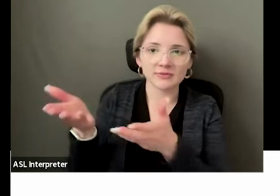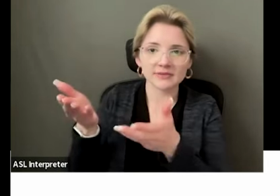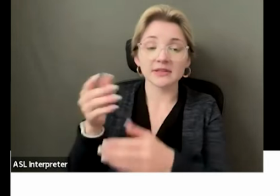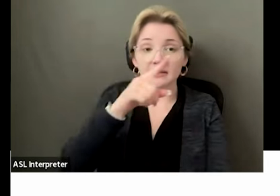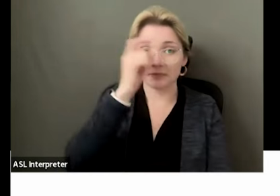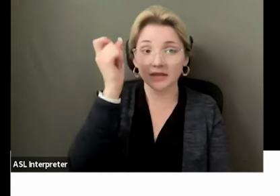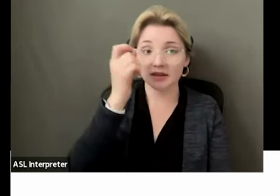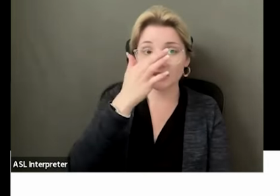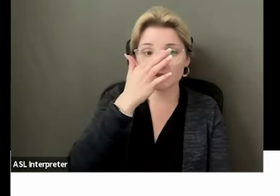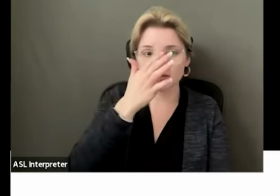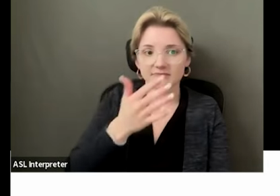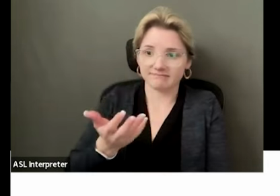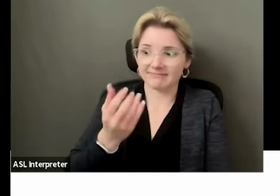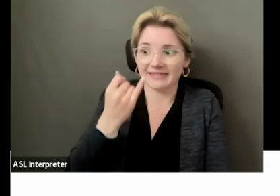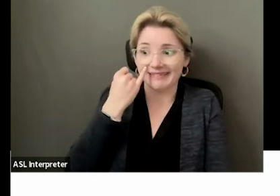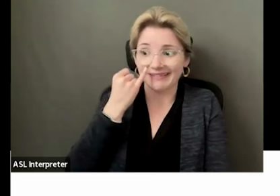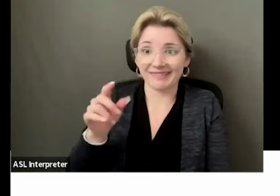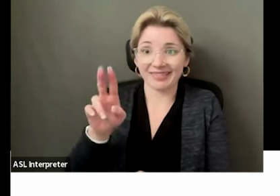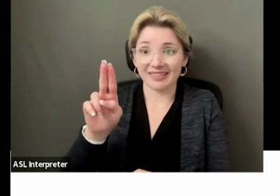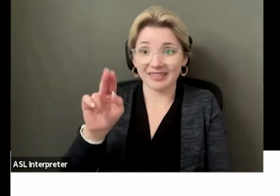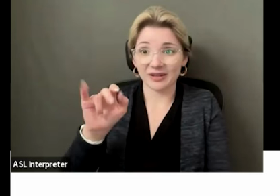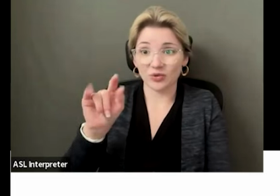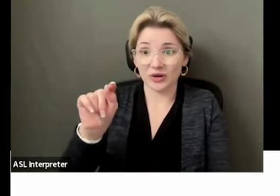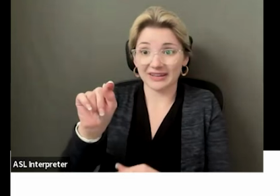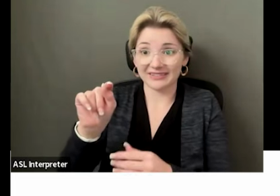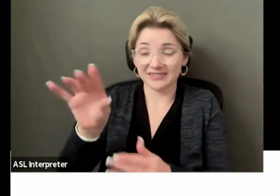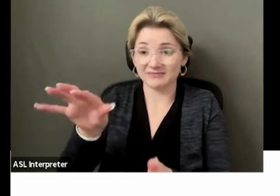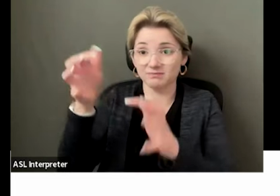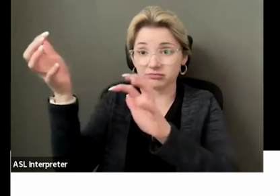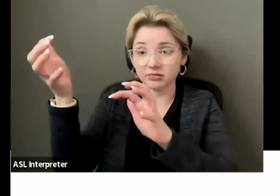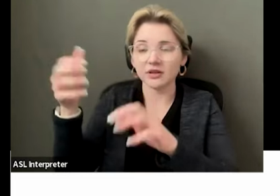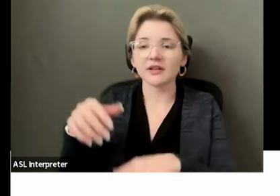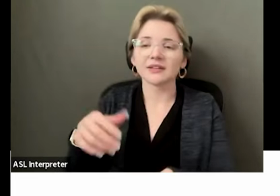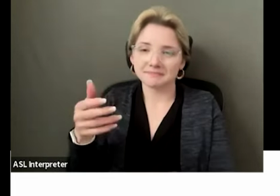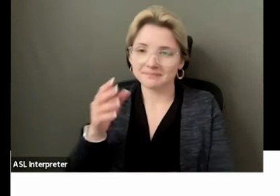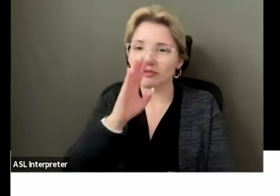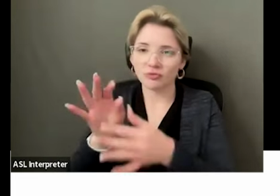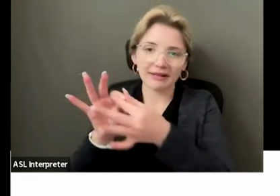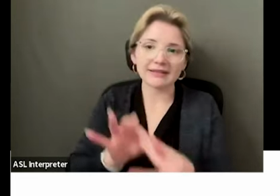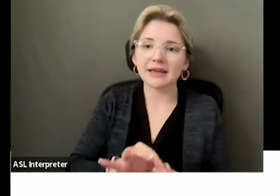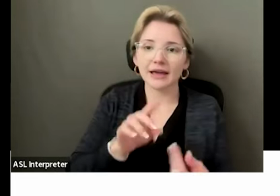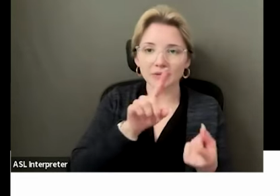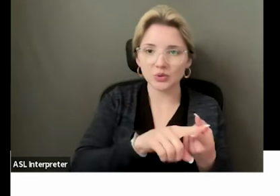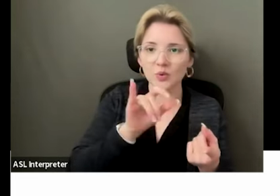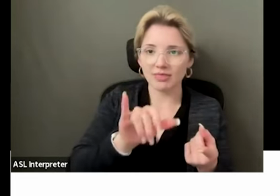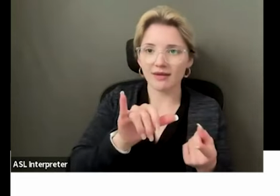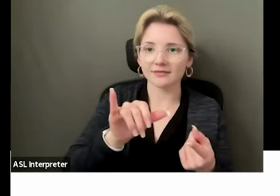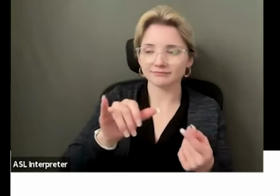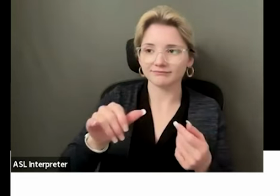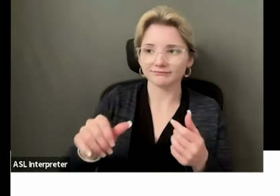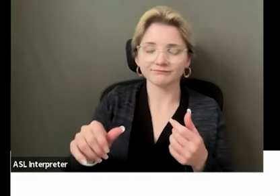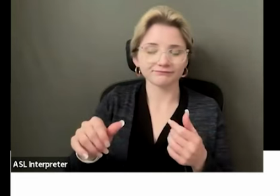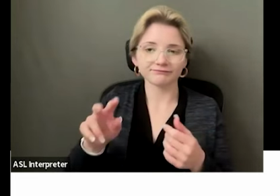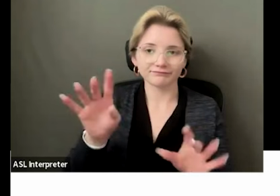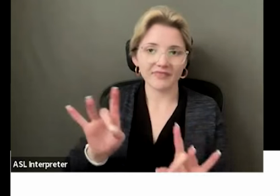to the unit within a domestic violence situation. But this is true for all of the types of violence, right? So we